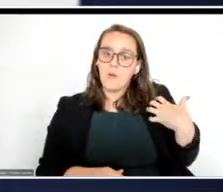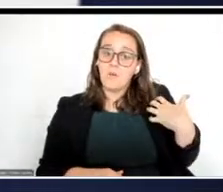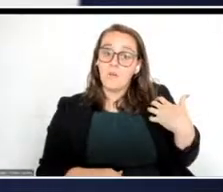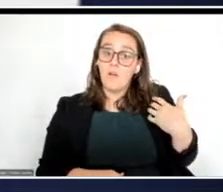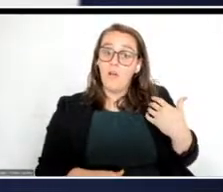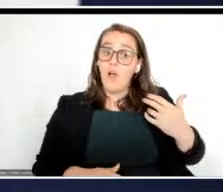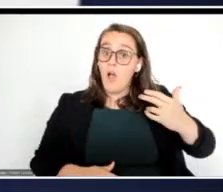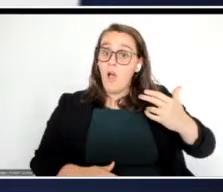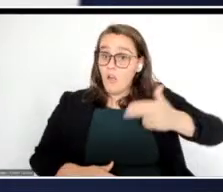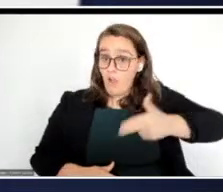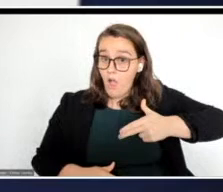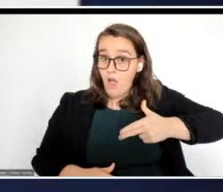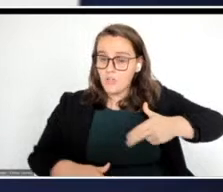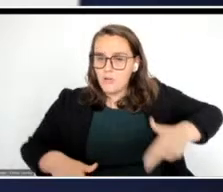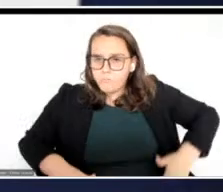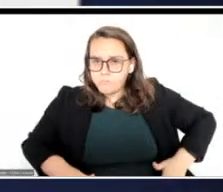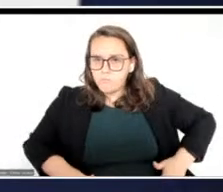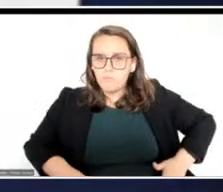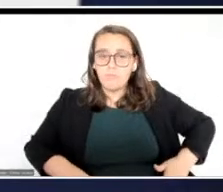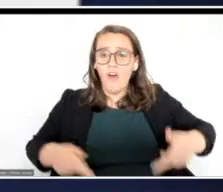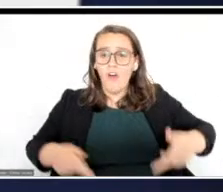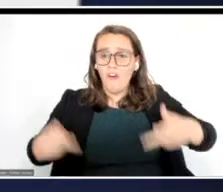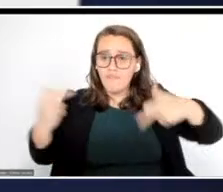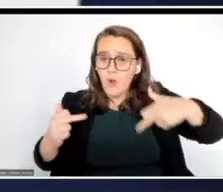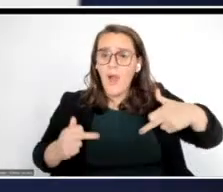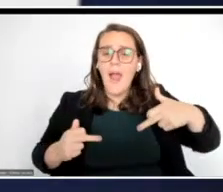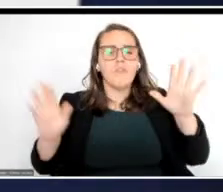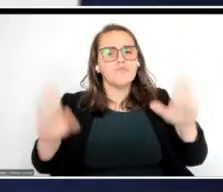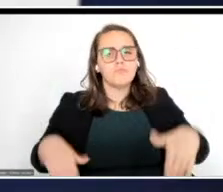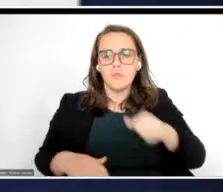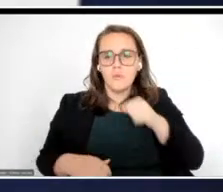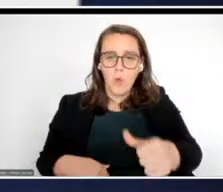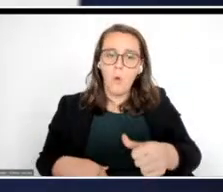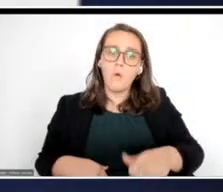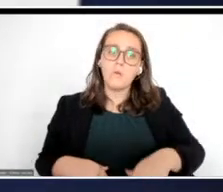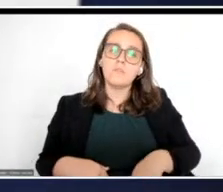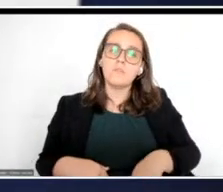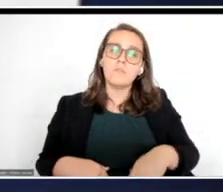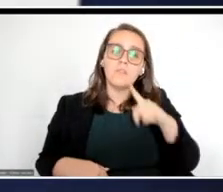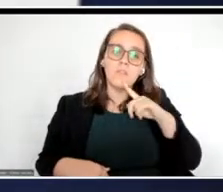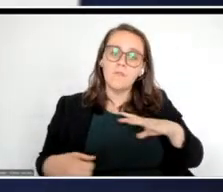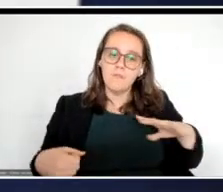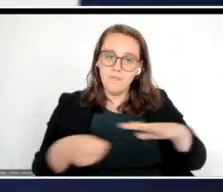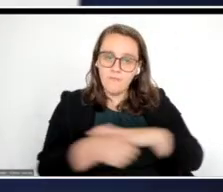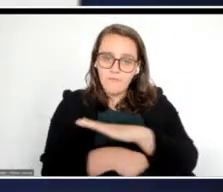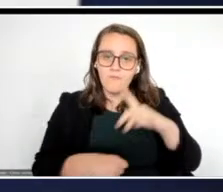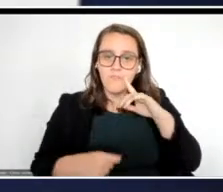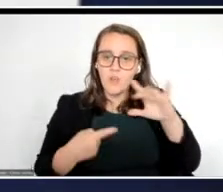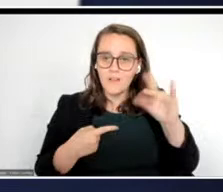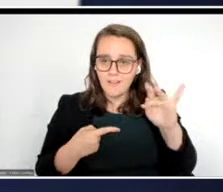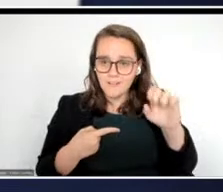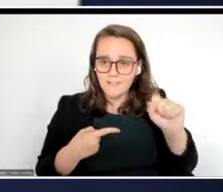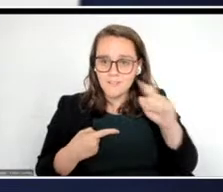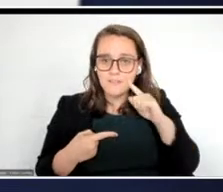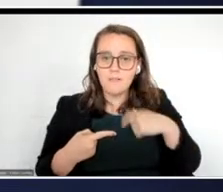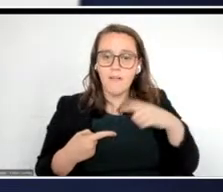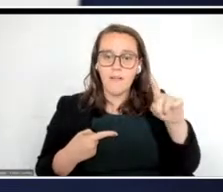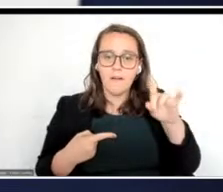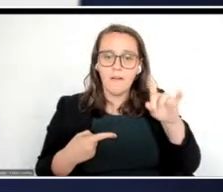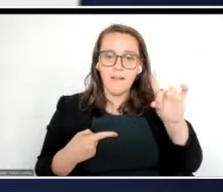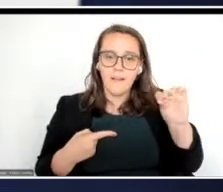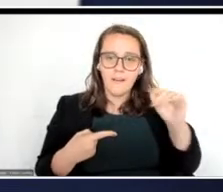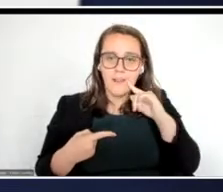fuck around, full kits, 180 rounds minimum for main rifle, another 50 for sidearm per